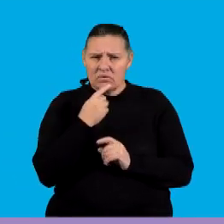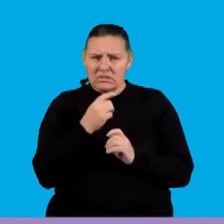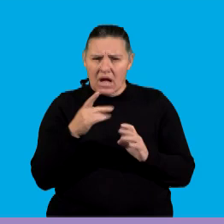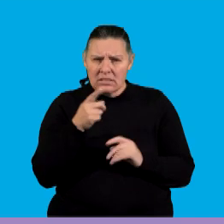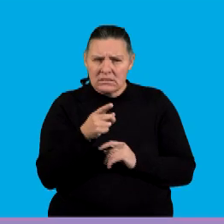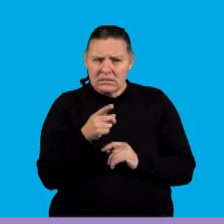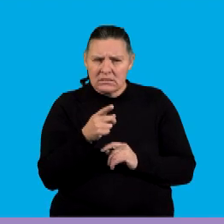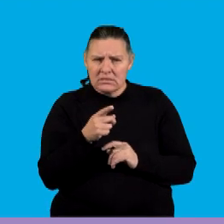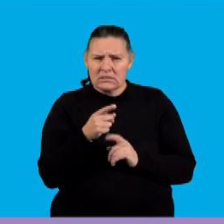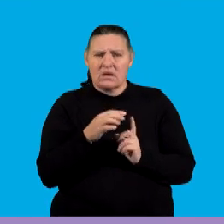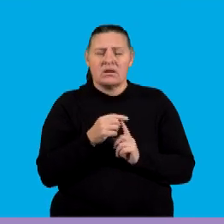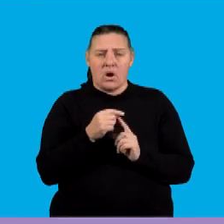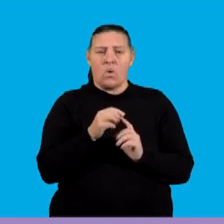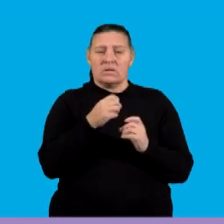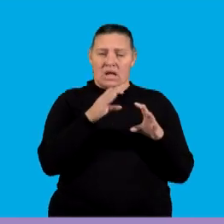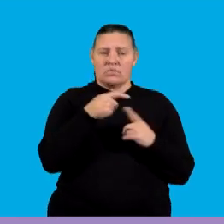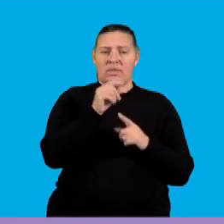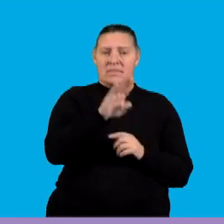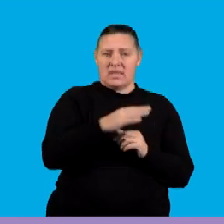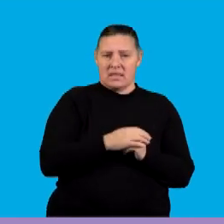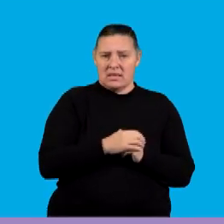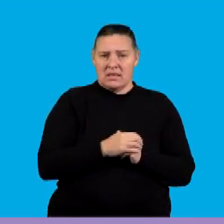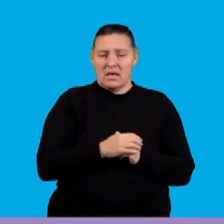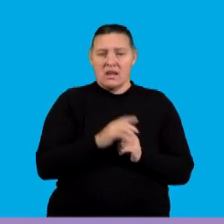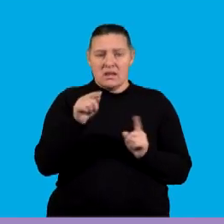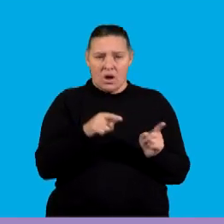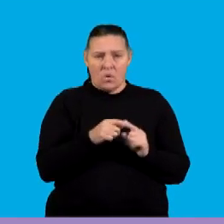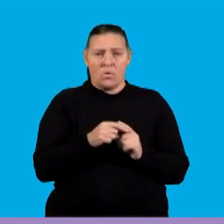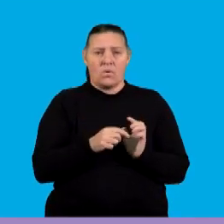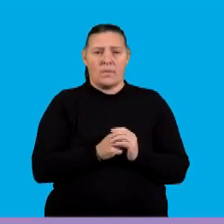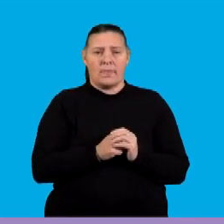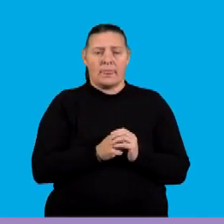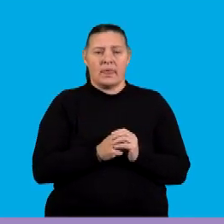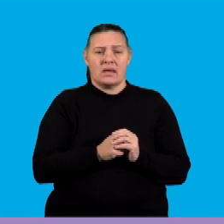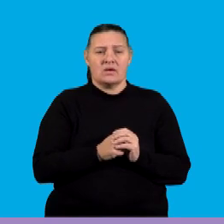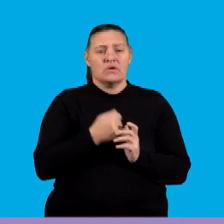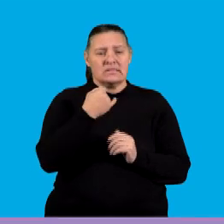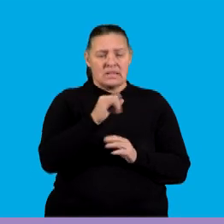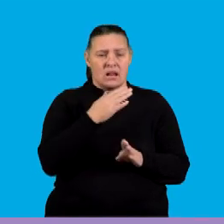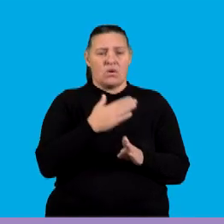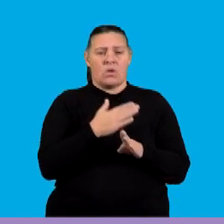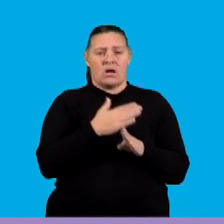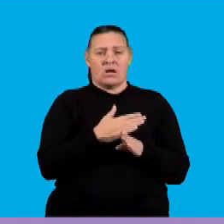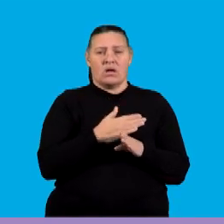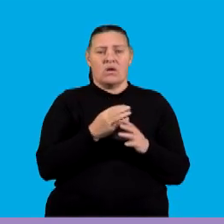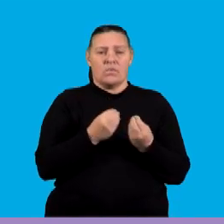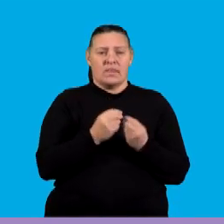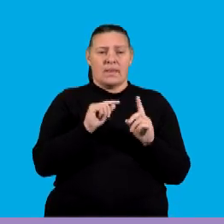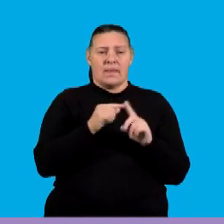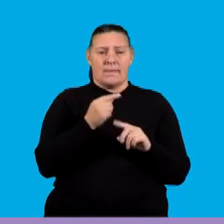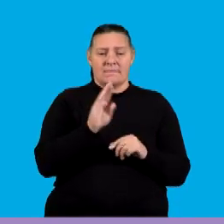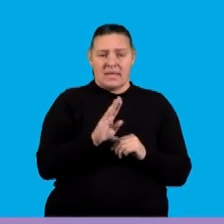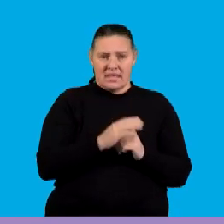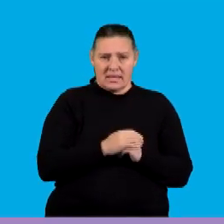we were working with the vertical change, we started with point B. So when we move over to the horizontal change, we still work with